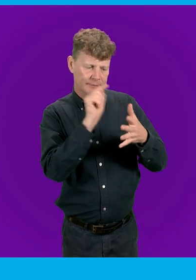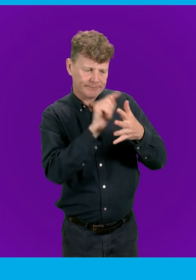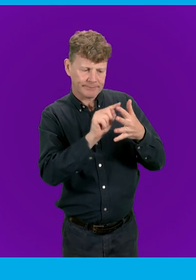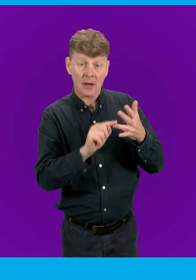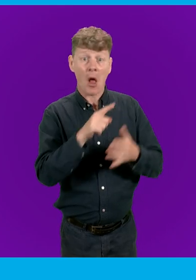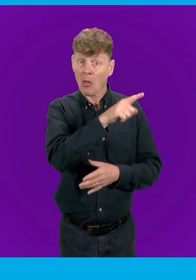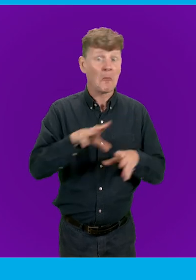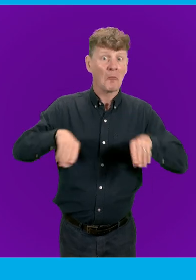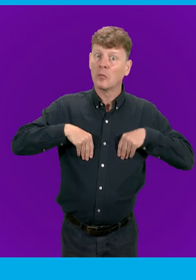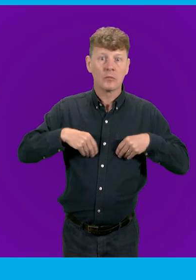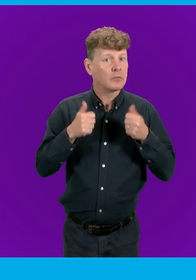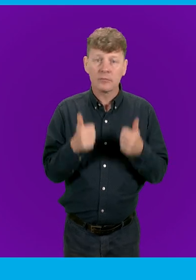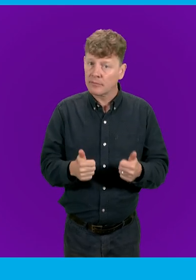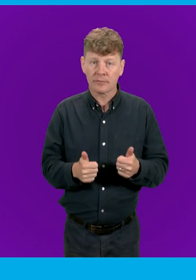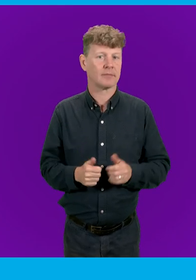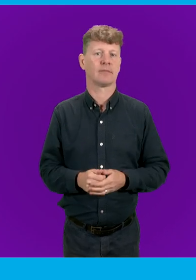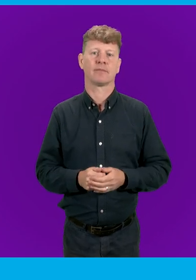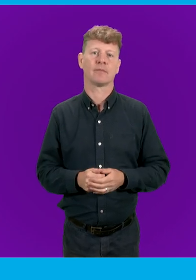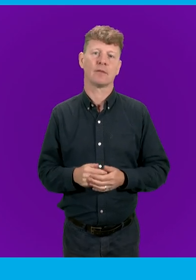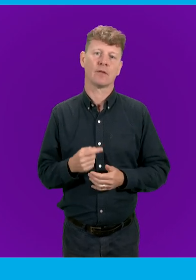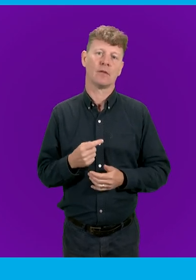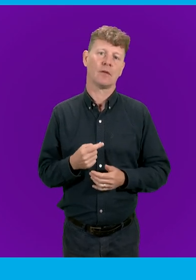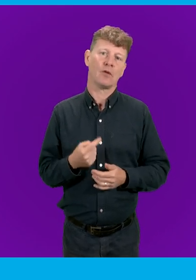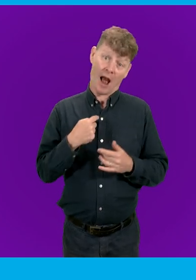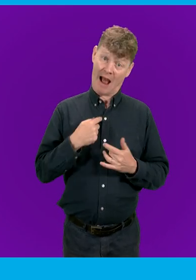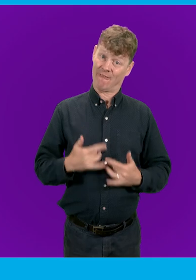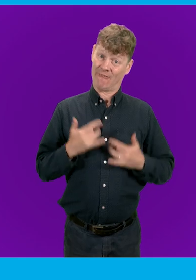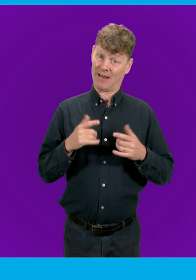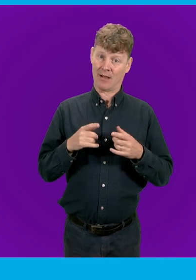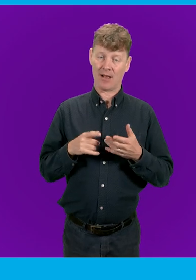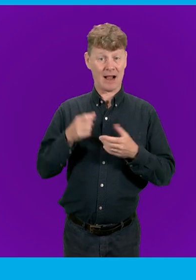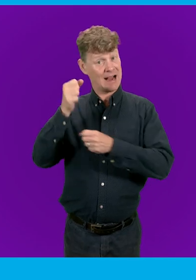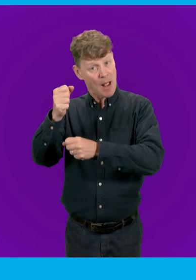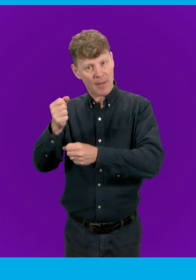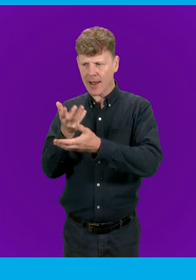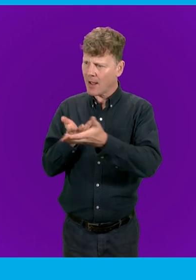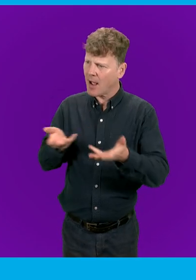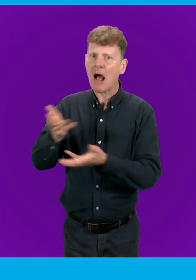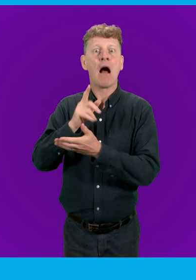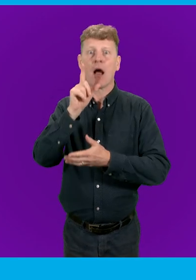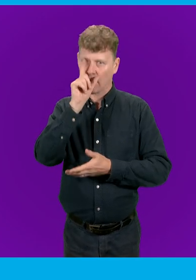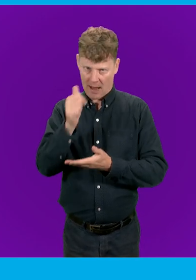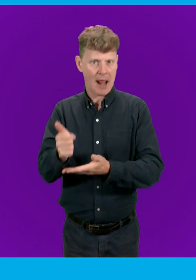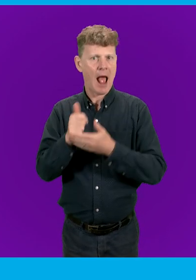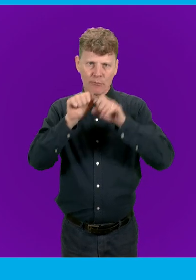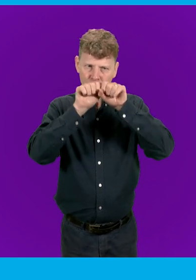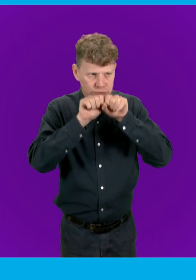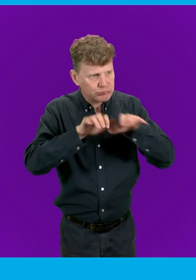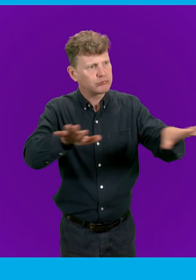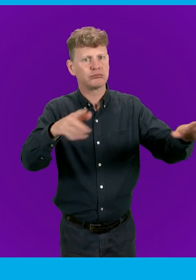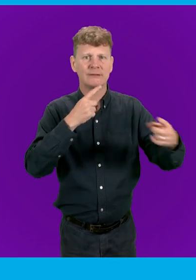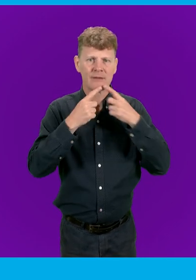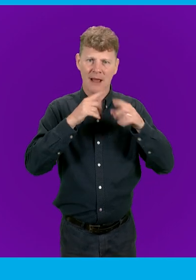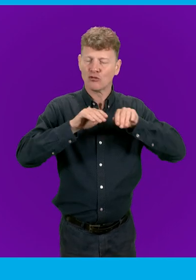like really took it on board. So I feel like having these campaigns can help you really spread it much further than you'd